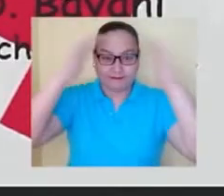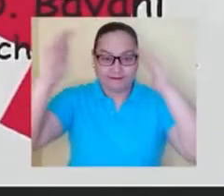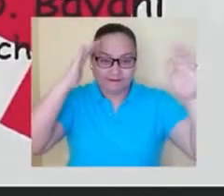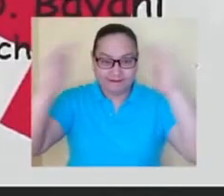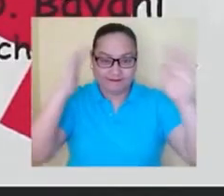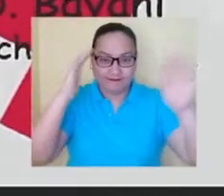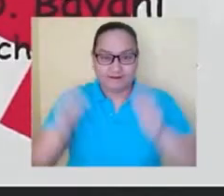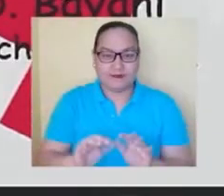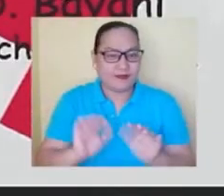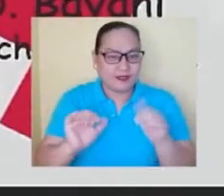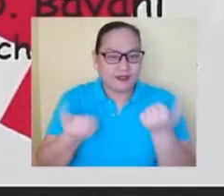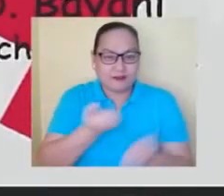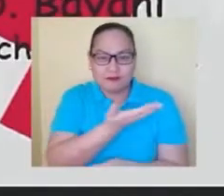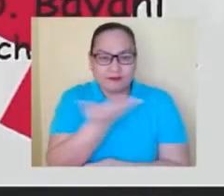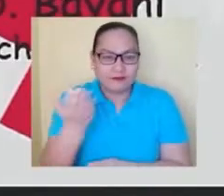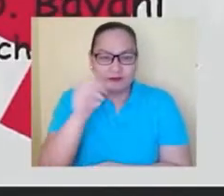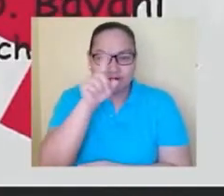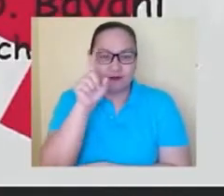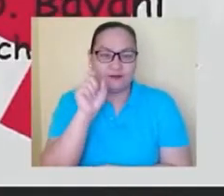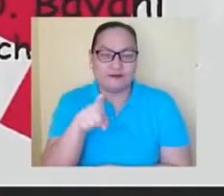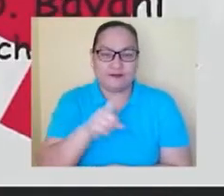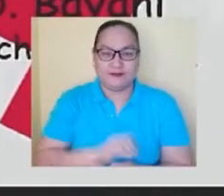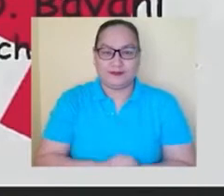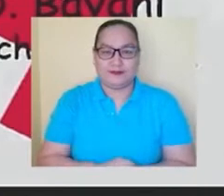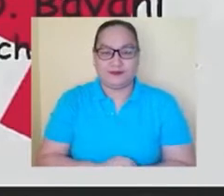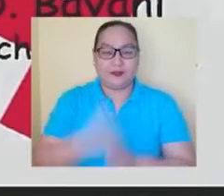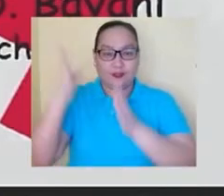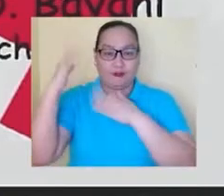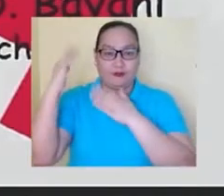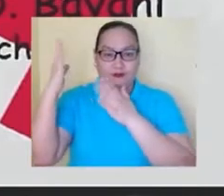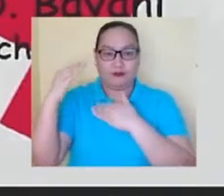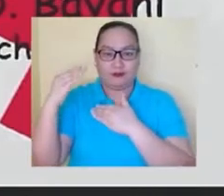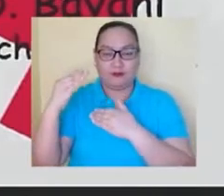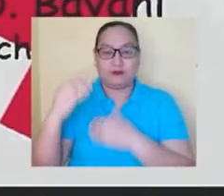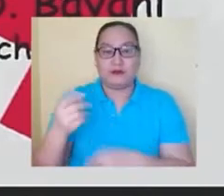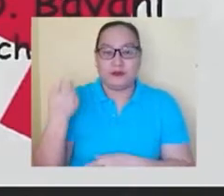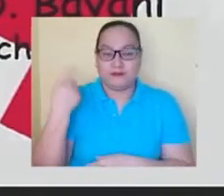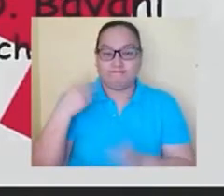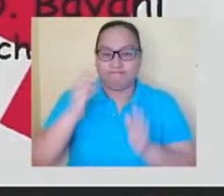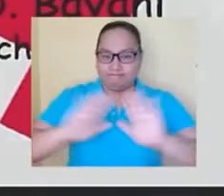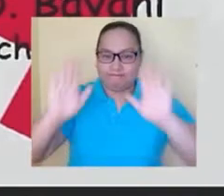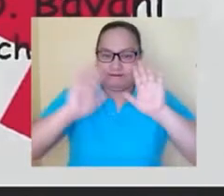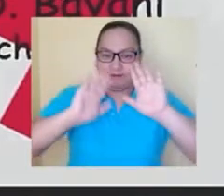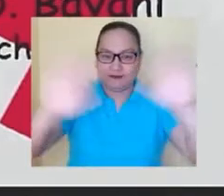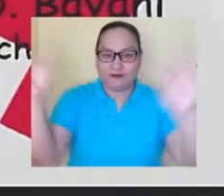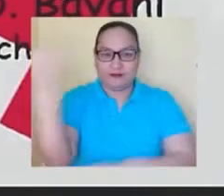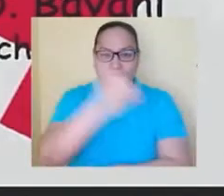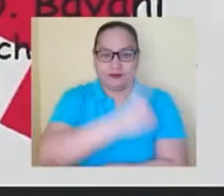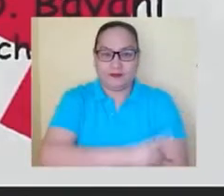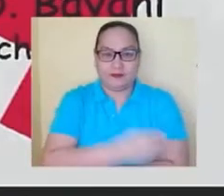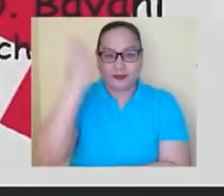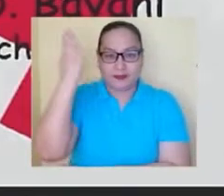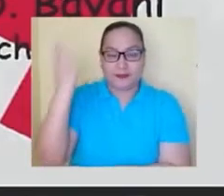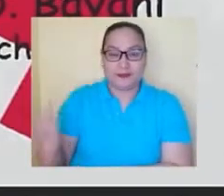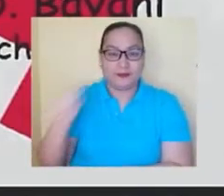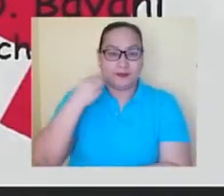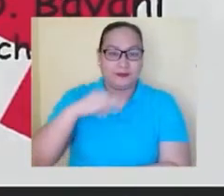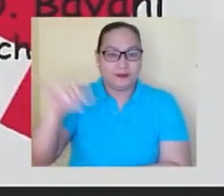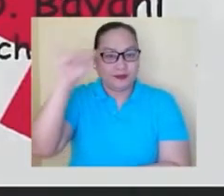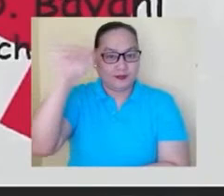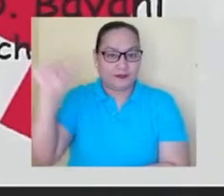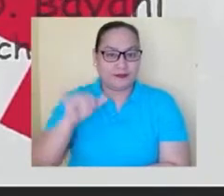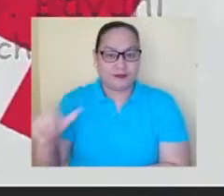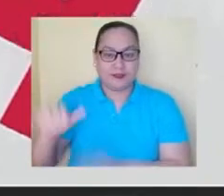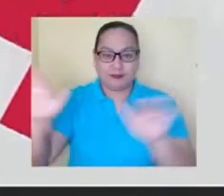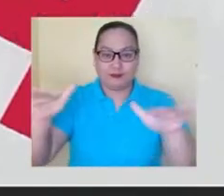Hi there! How are you guys doing? I hope you're having a wonderful day. I am Mom Zai,